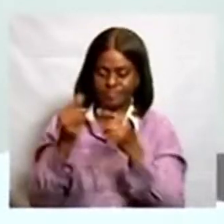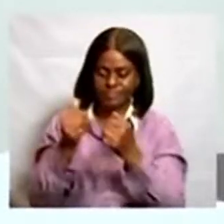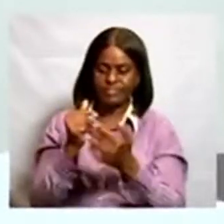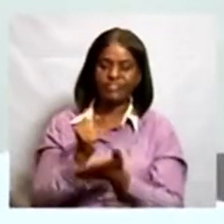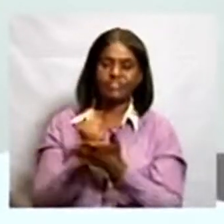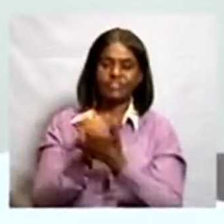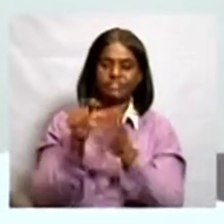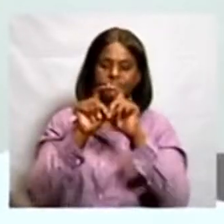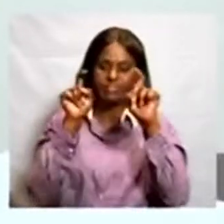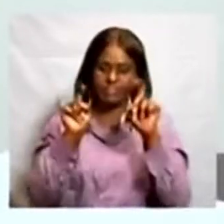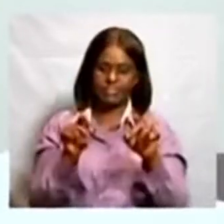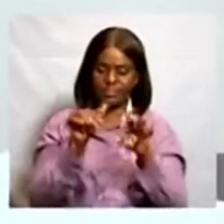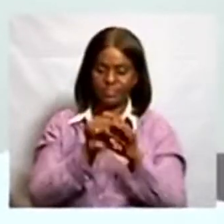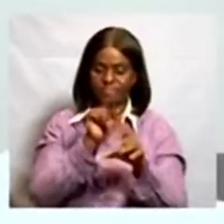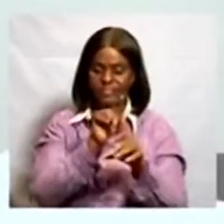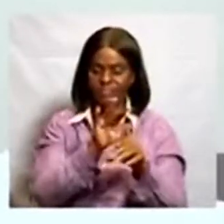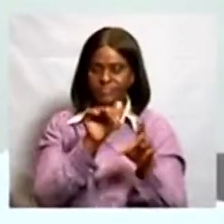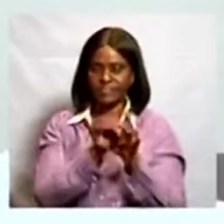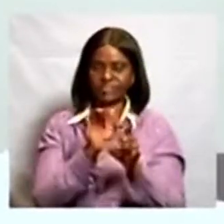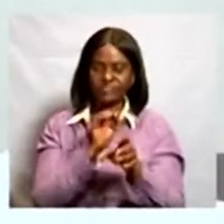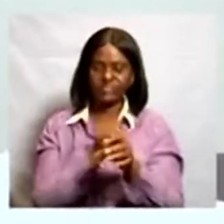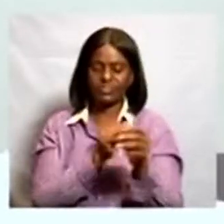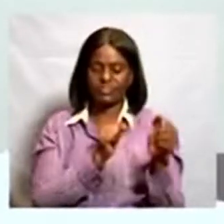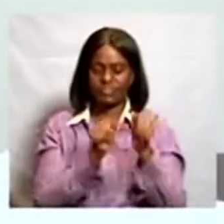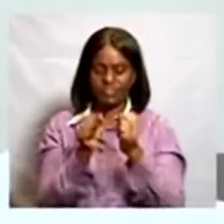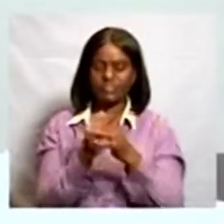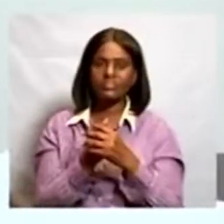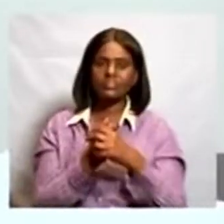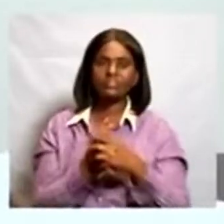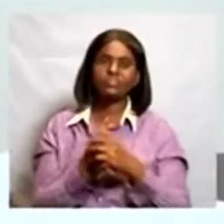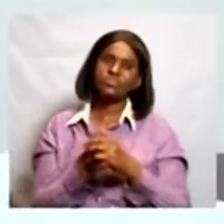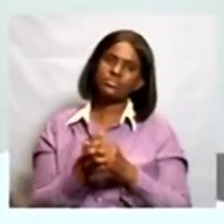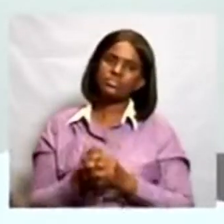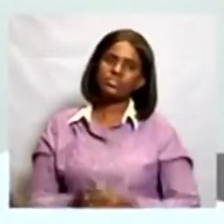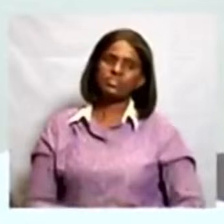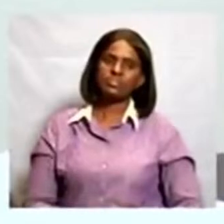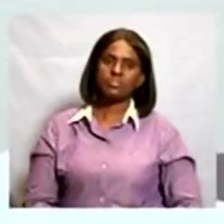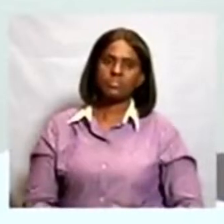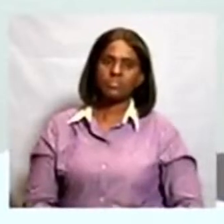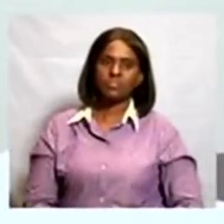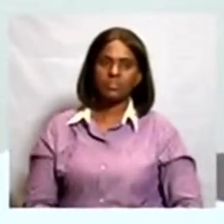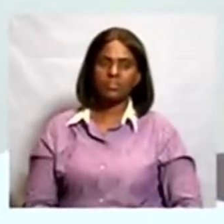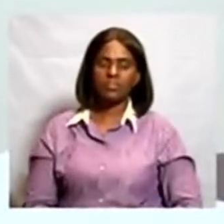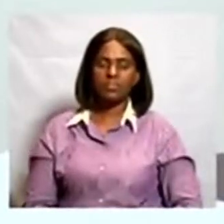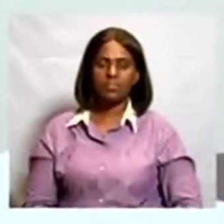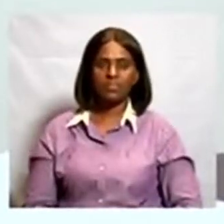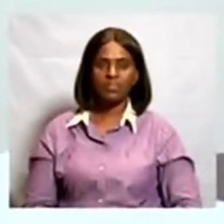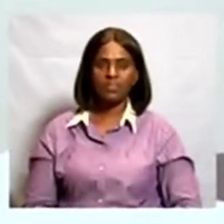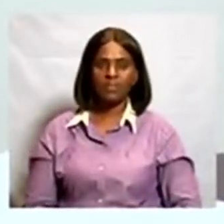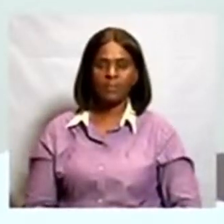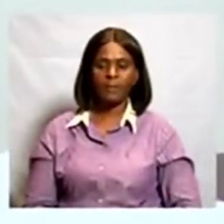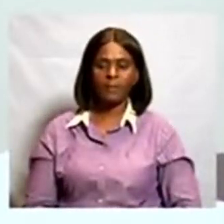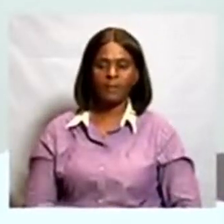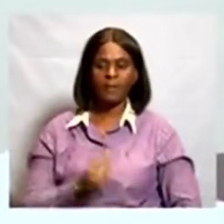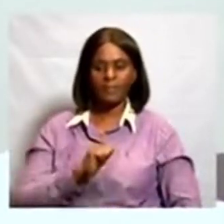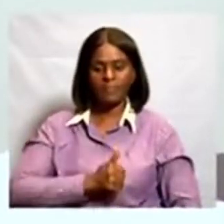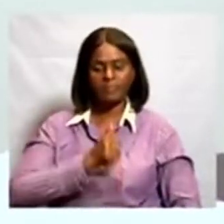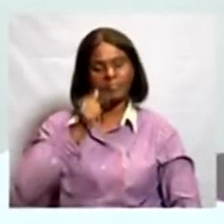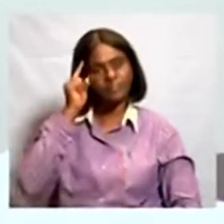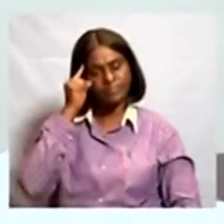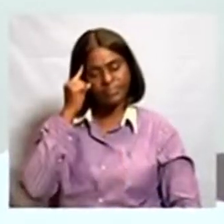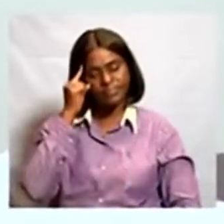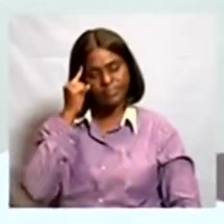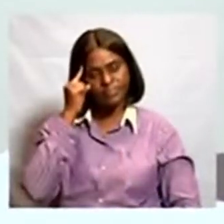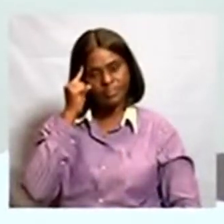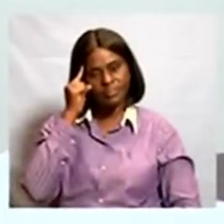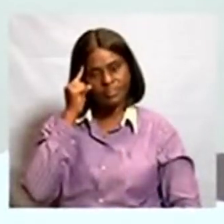certificate as it is sitting on our system. Yeah, but just on that one, I think